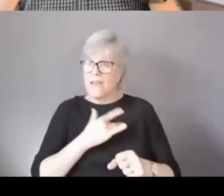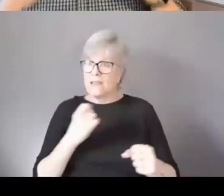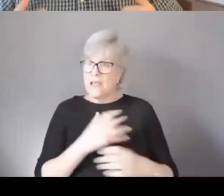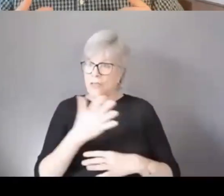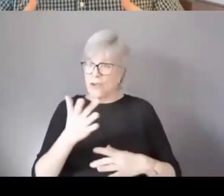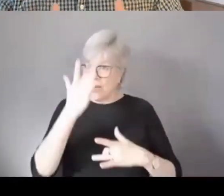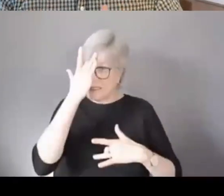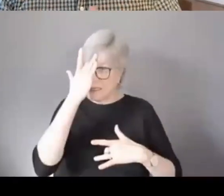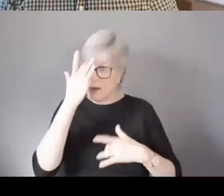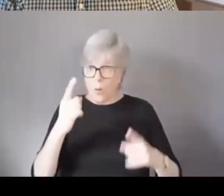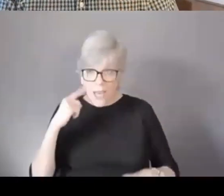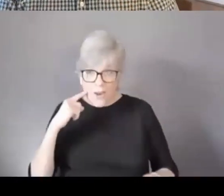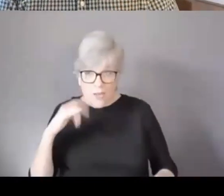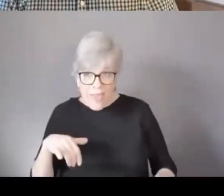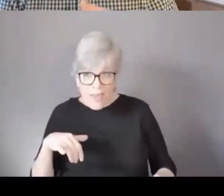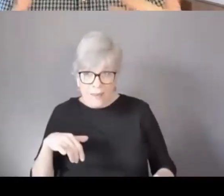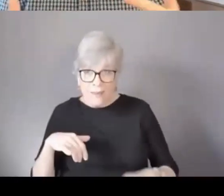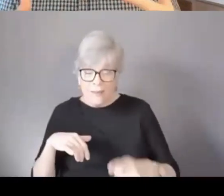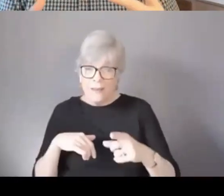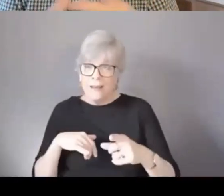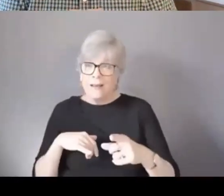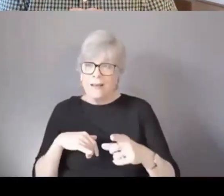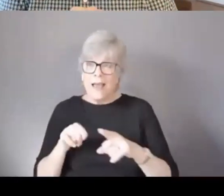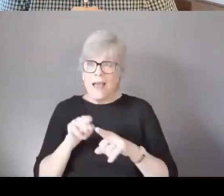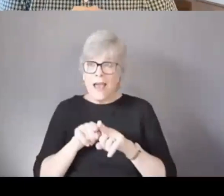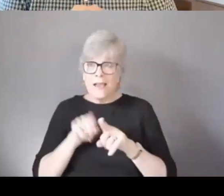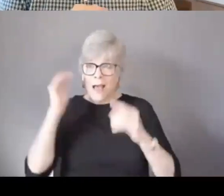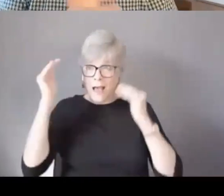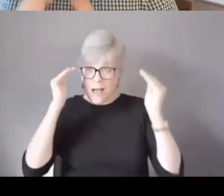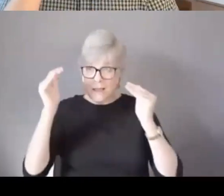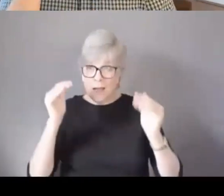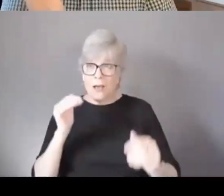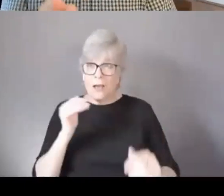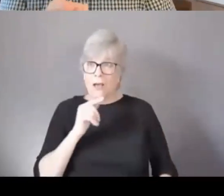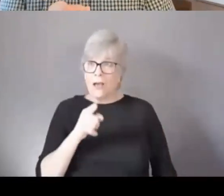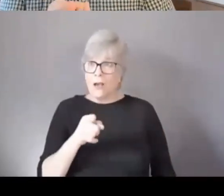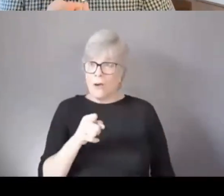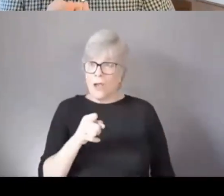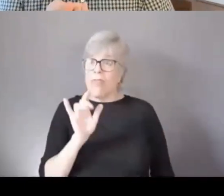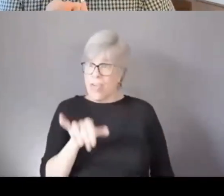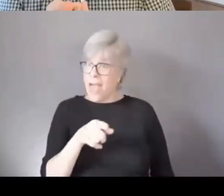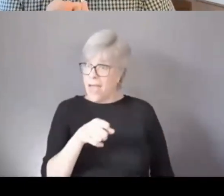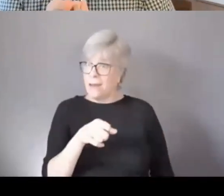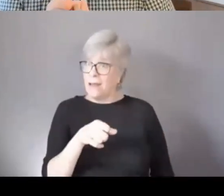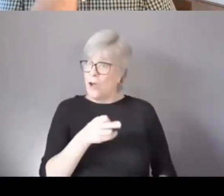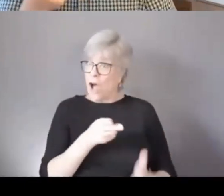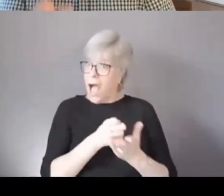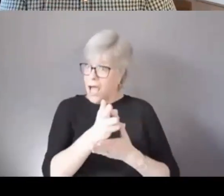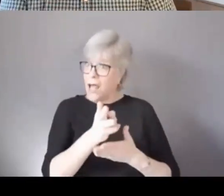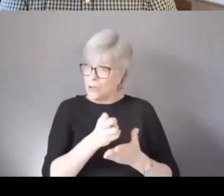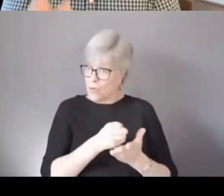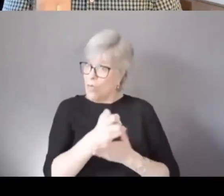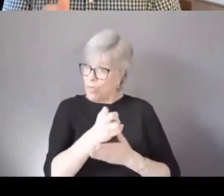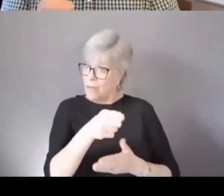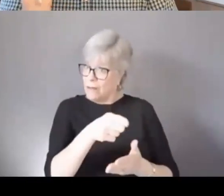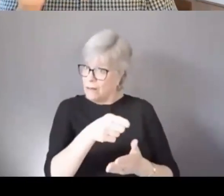And as we hear that as adults, we hear that like there's a grain of truth to that. We